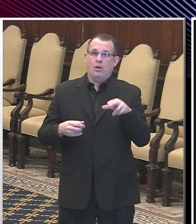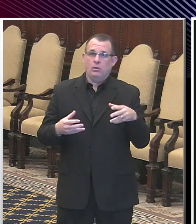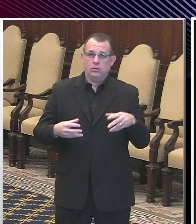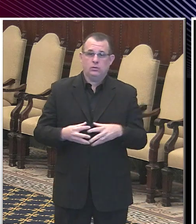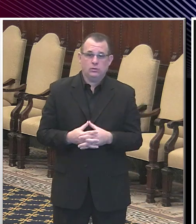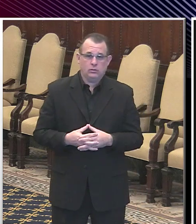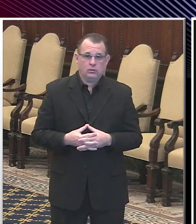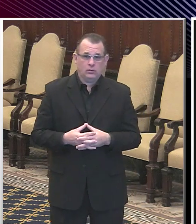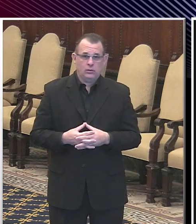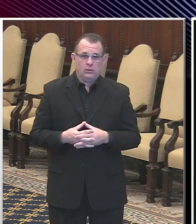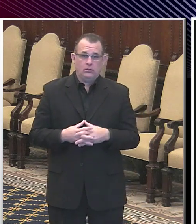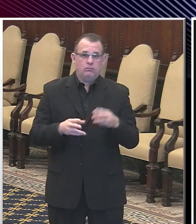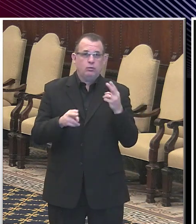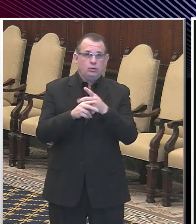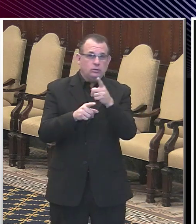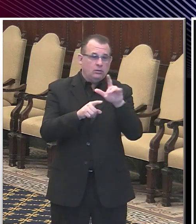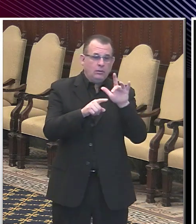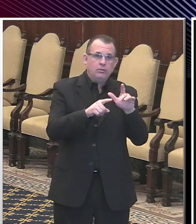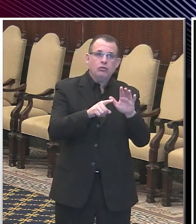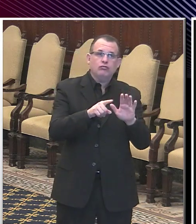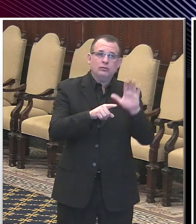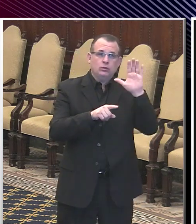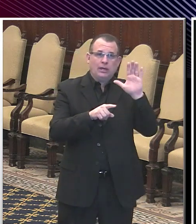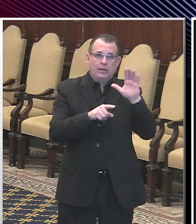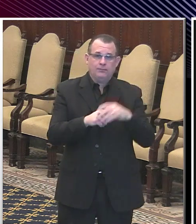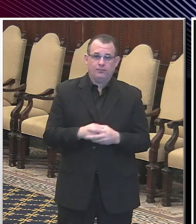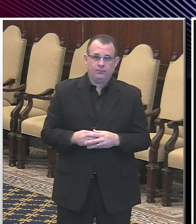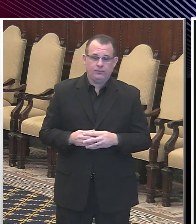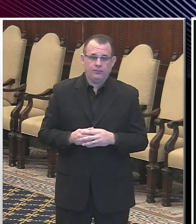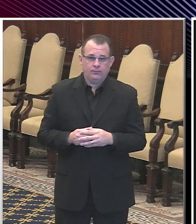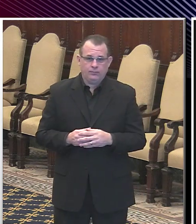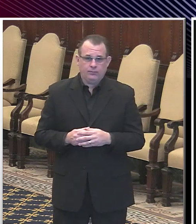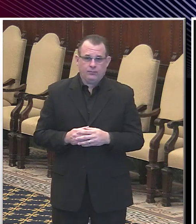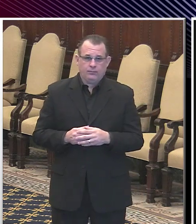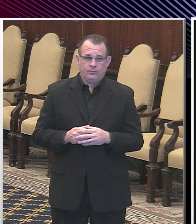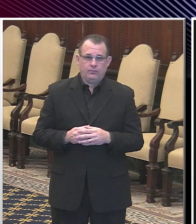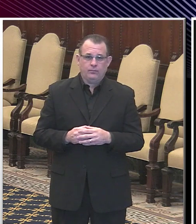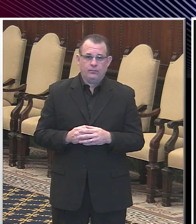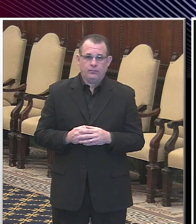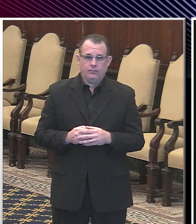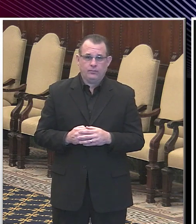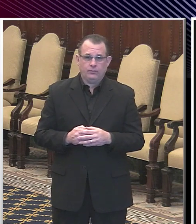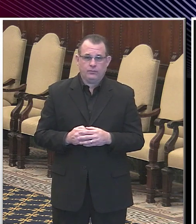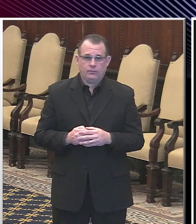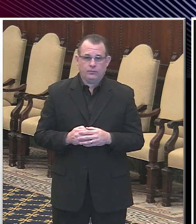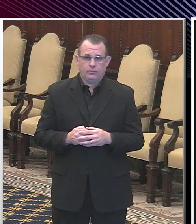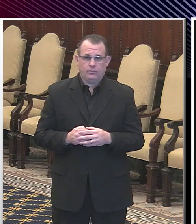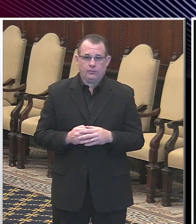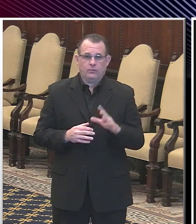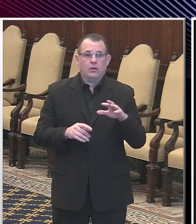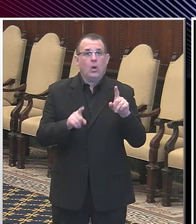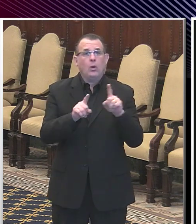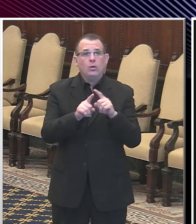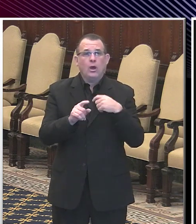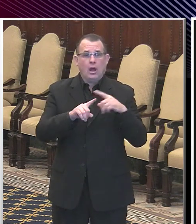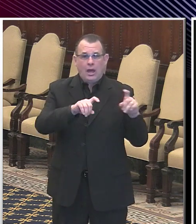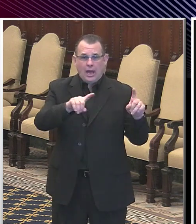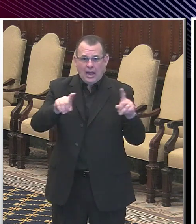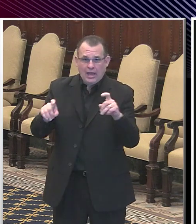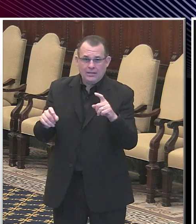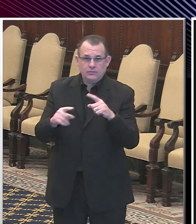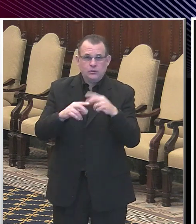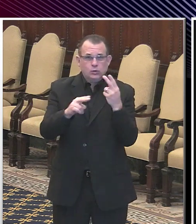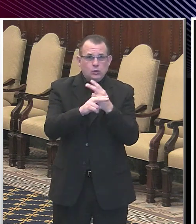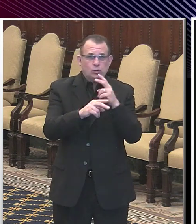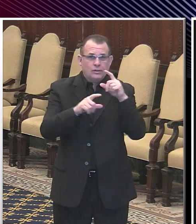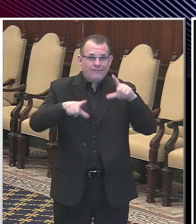please use the raise your hand feature. It can be found under the participants list. We also ask that you use video and to ask